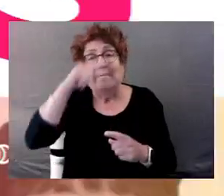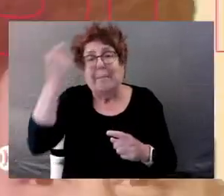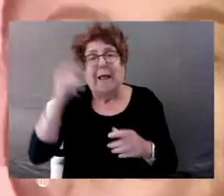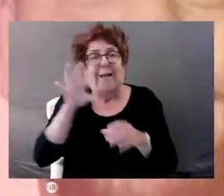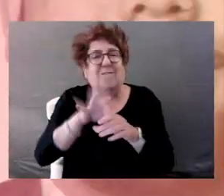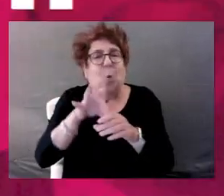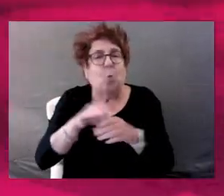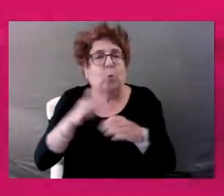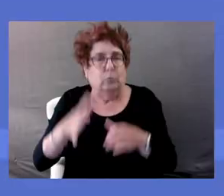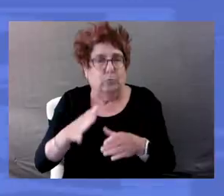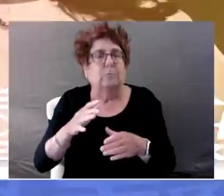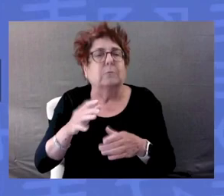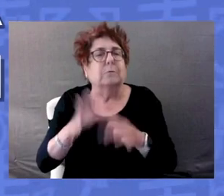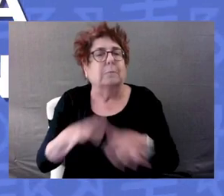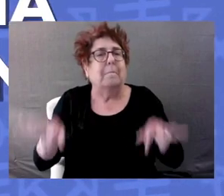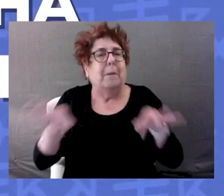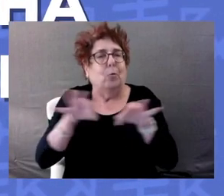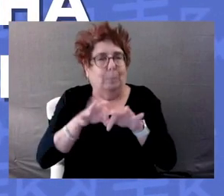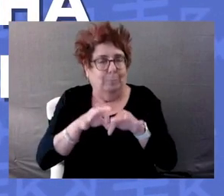Thank you.